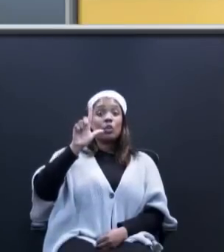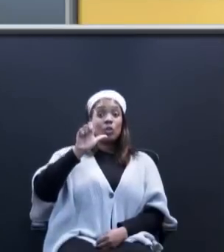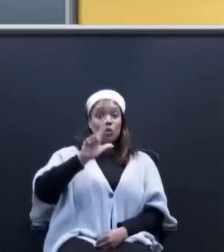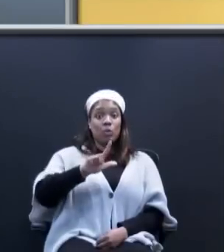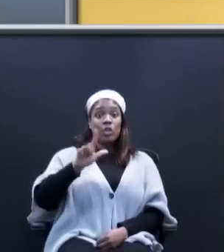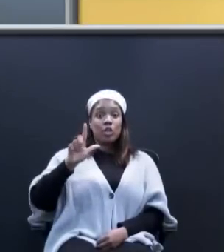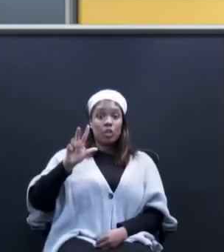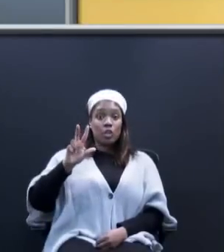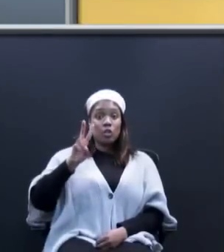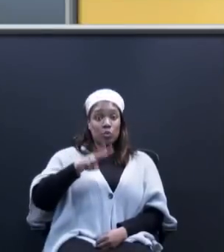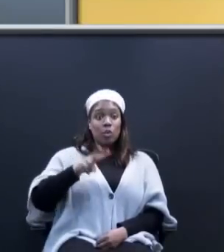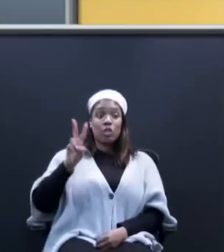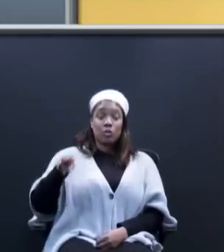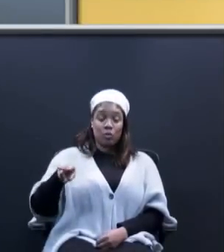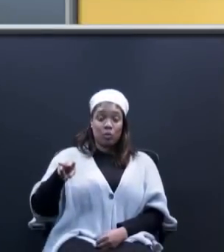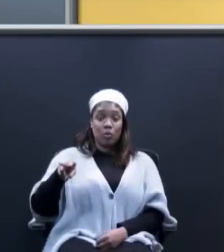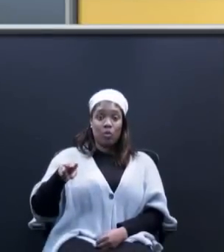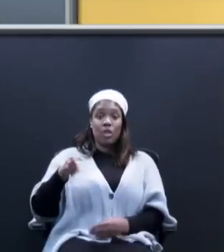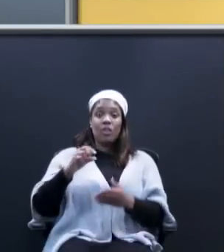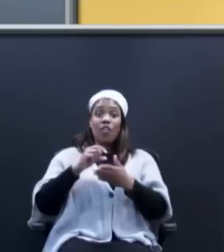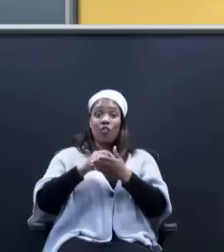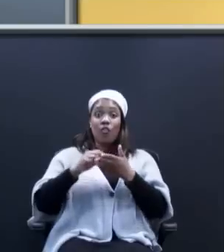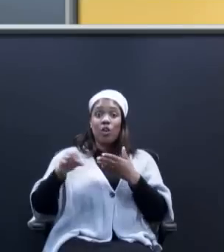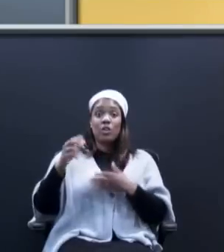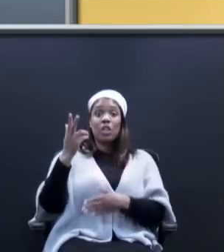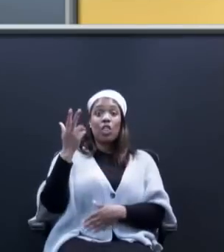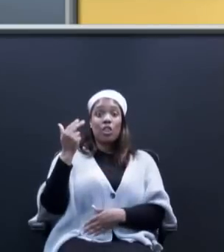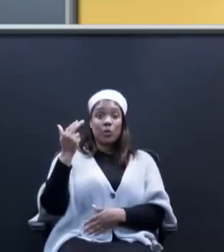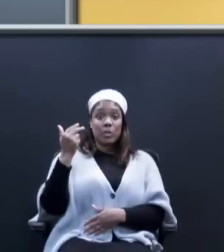13. 22 and verse